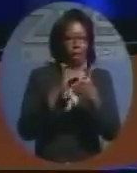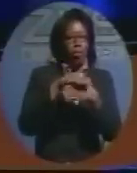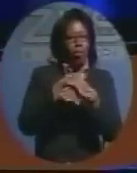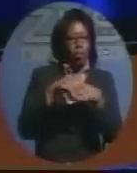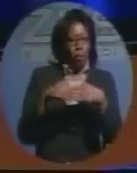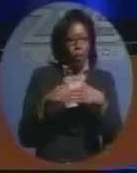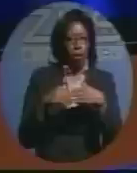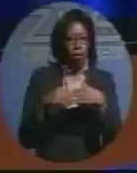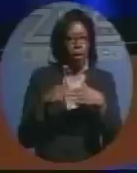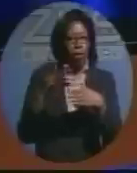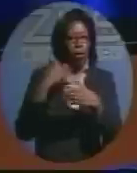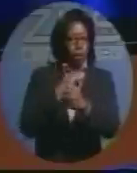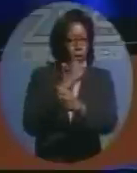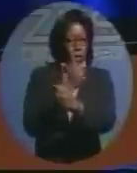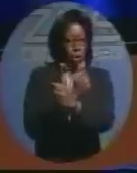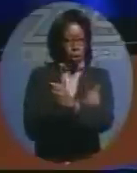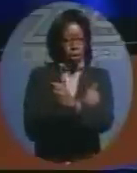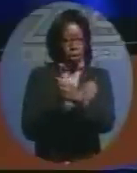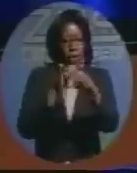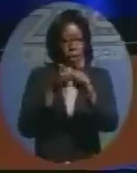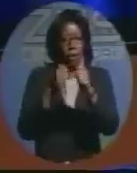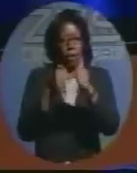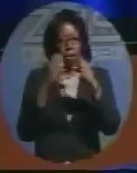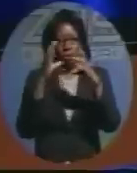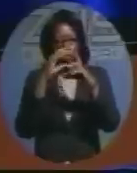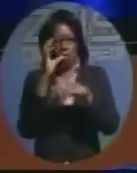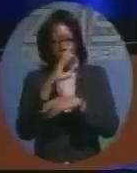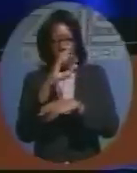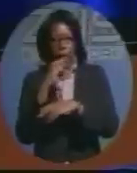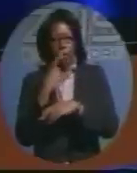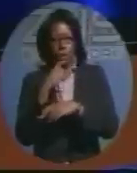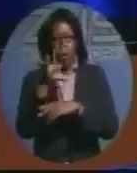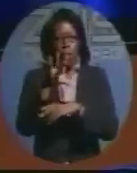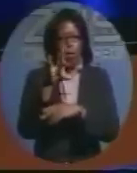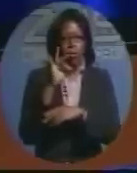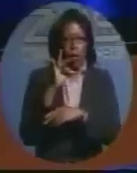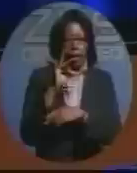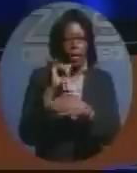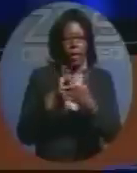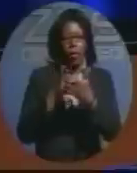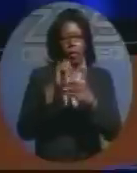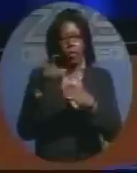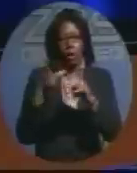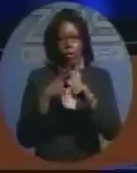But since the authority began cracking down on delinquent vendors, that figure has dropped to